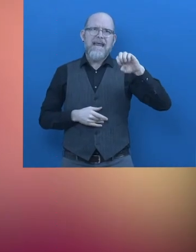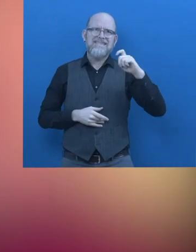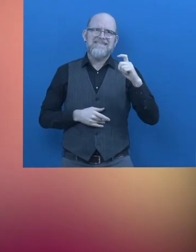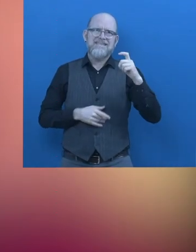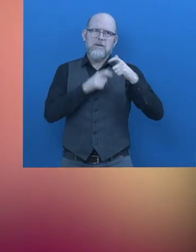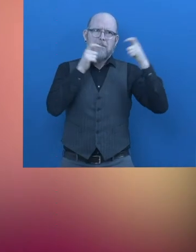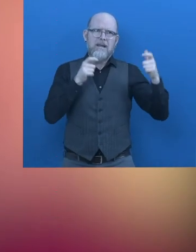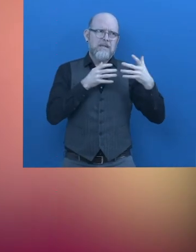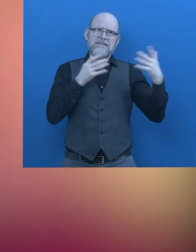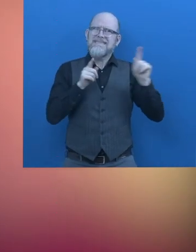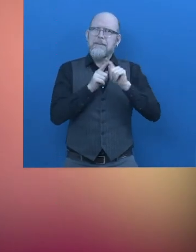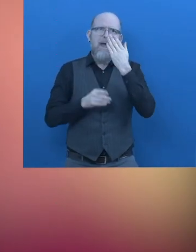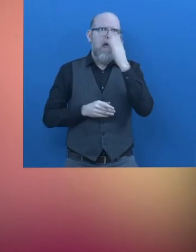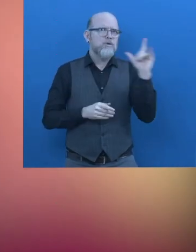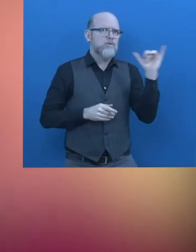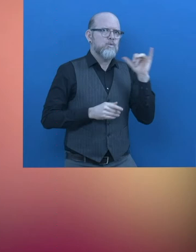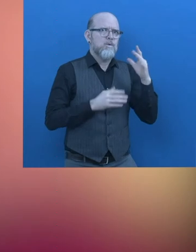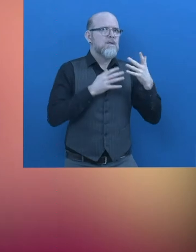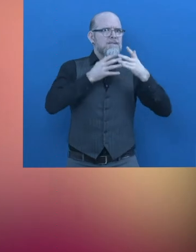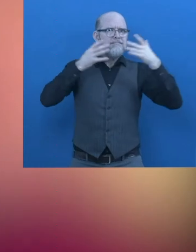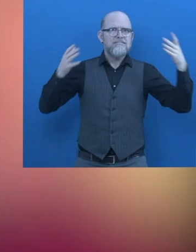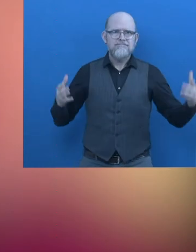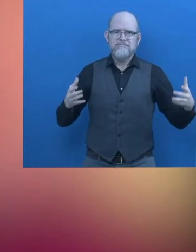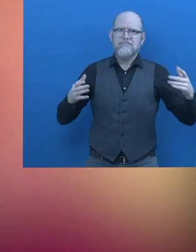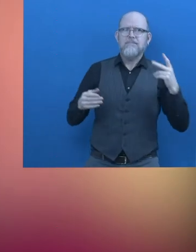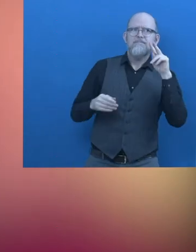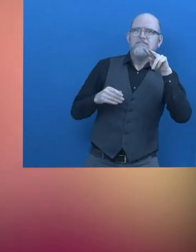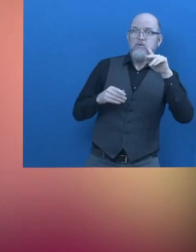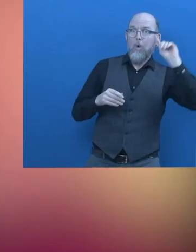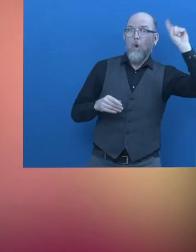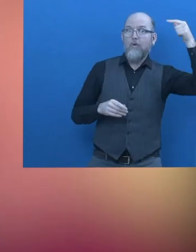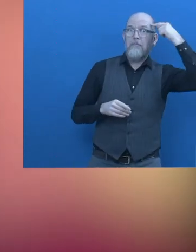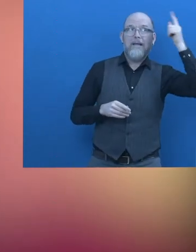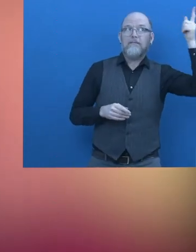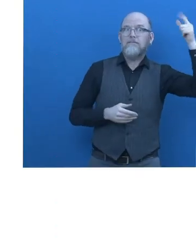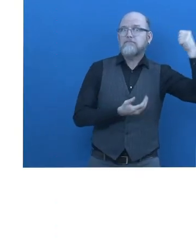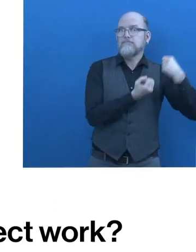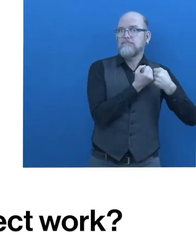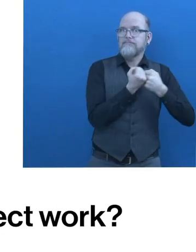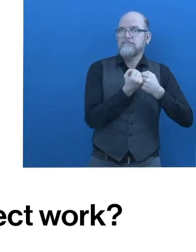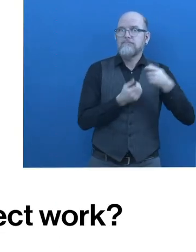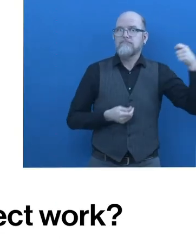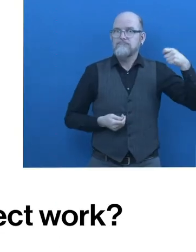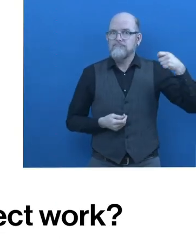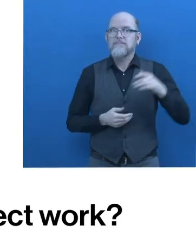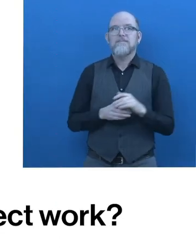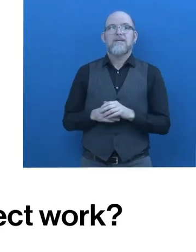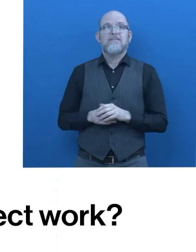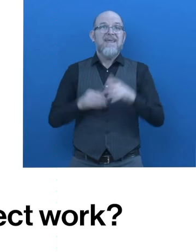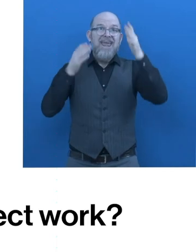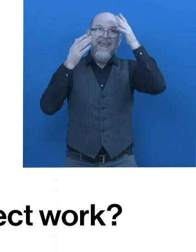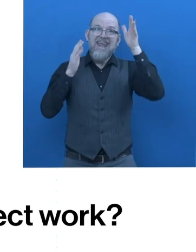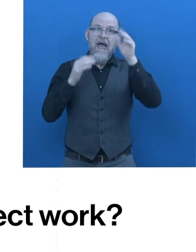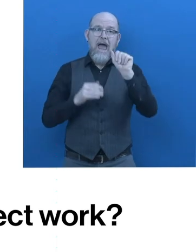values, it's of a huge scale, and also has a very good government support. How does IKEA